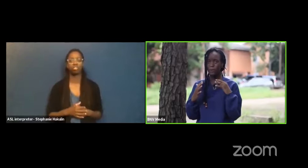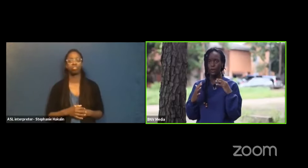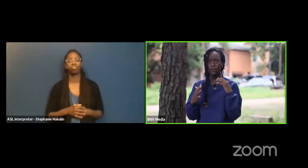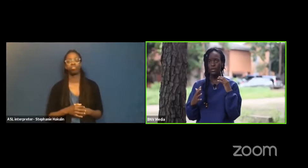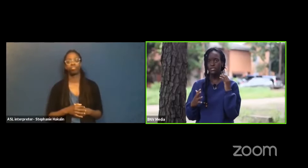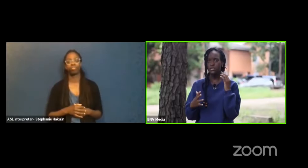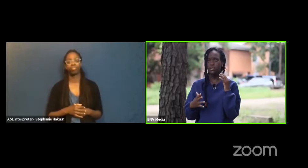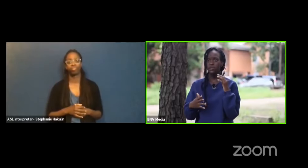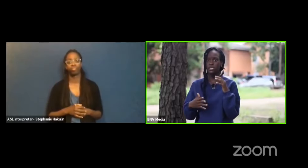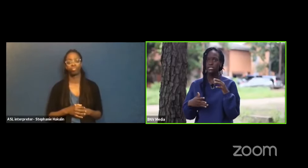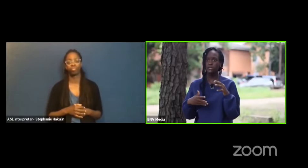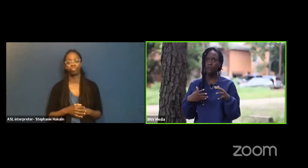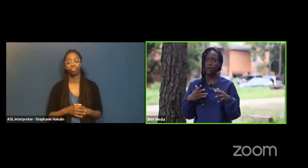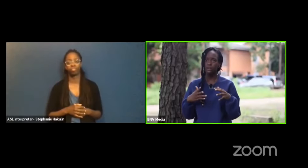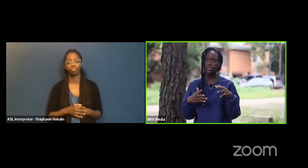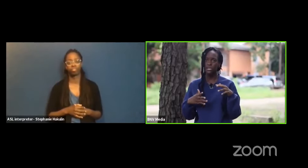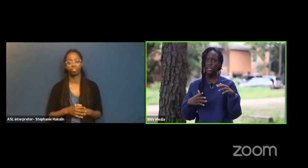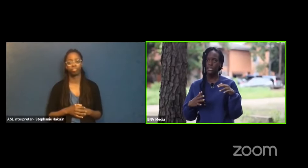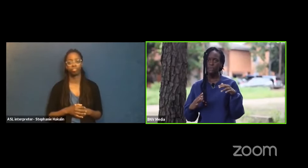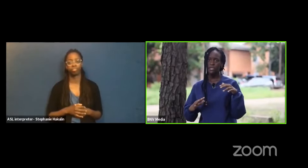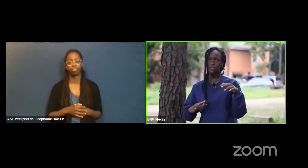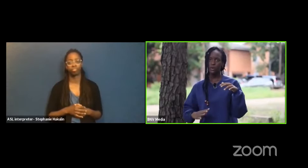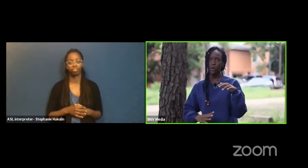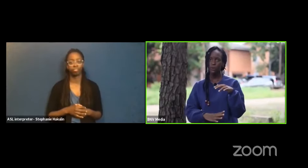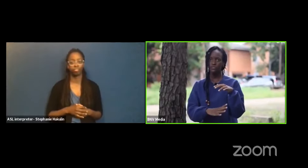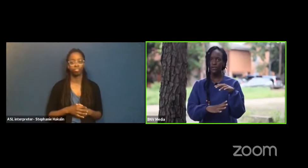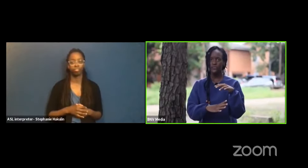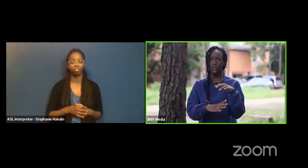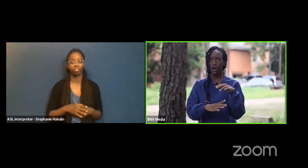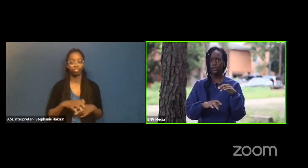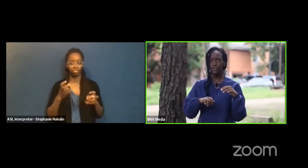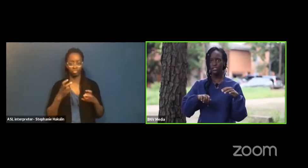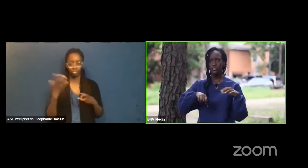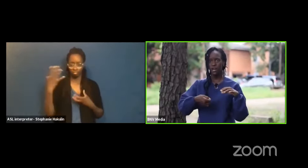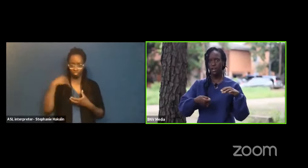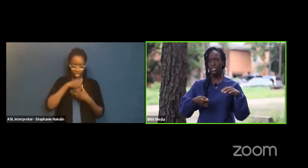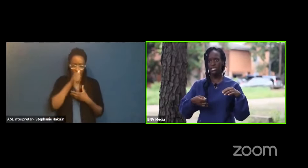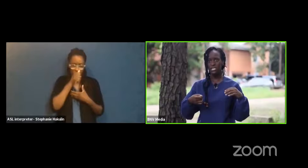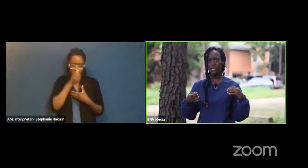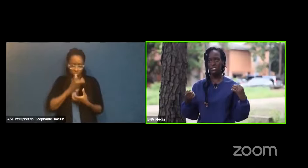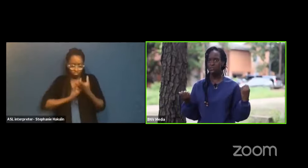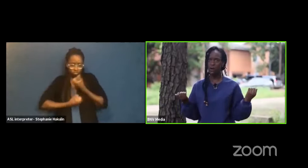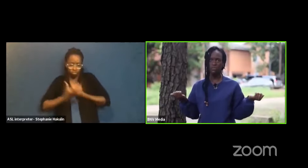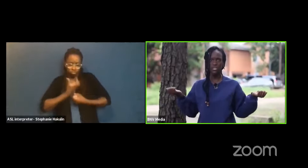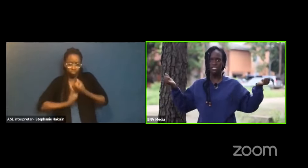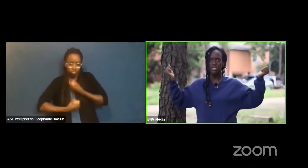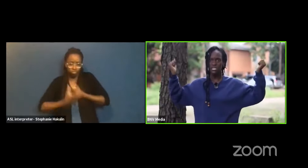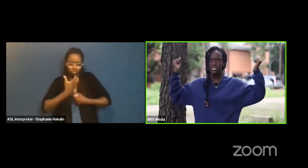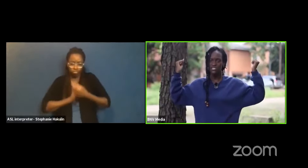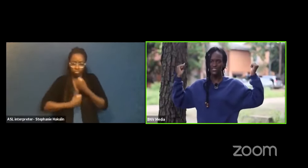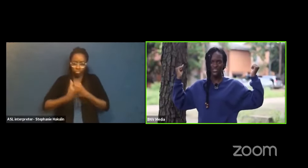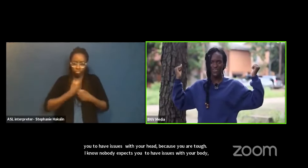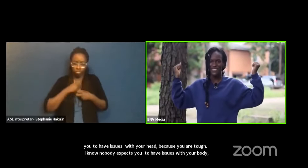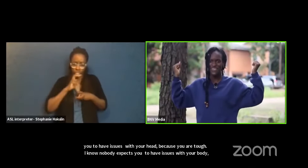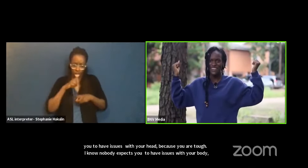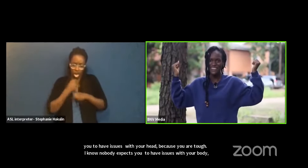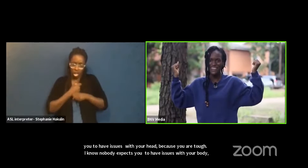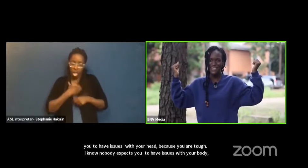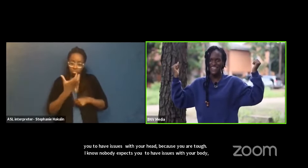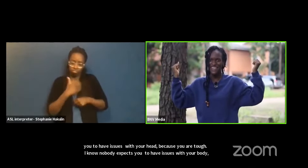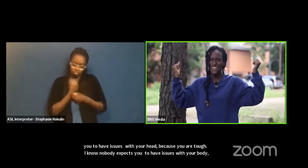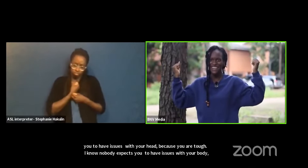So wrap up all your insecurities in a ball. Keep it in the goalpost of your heart under lock and key until all they see is